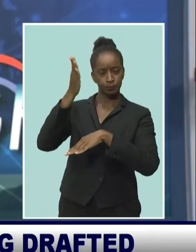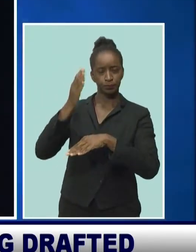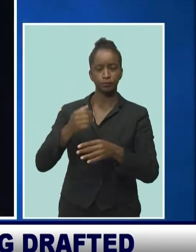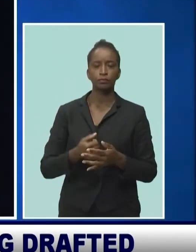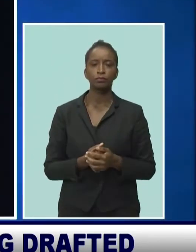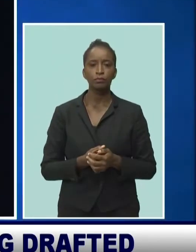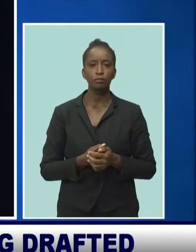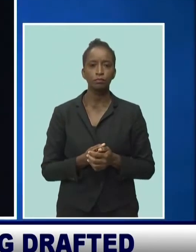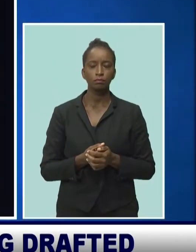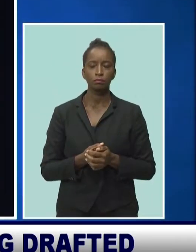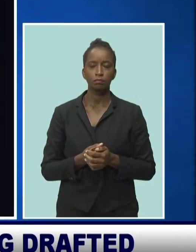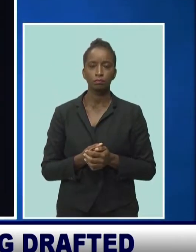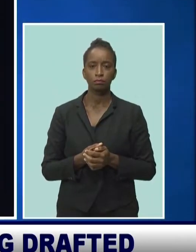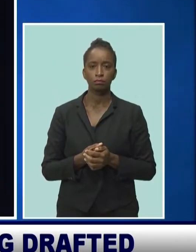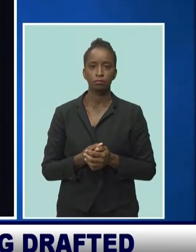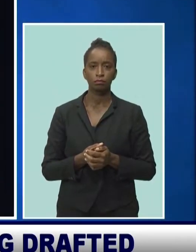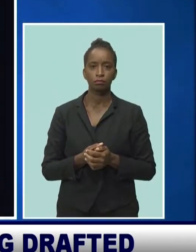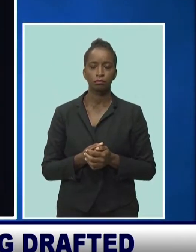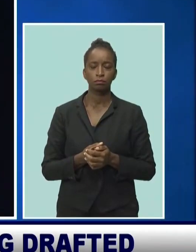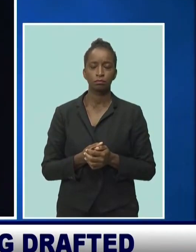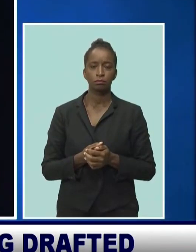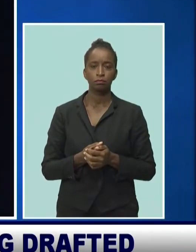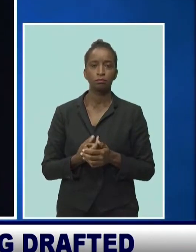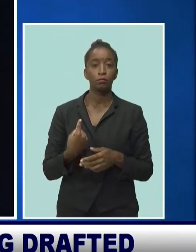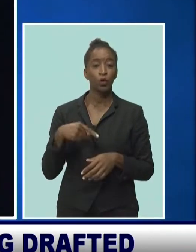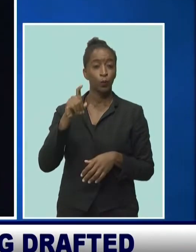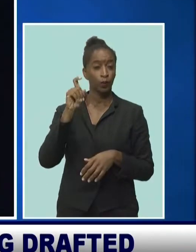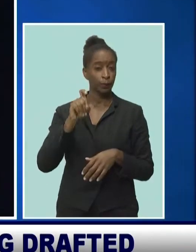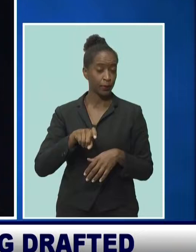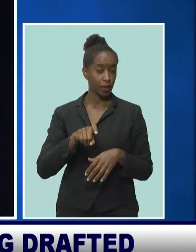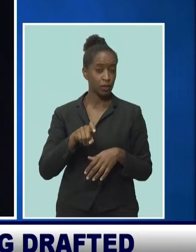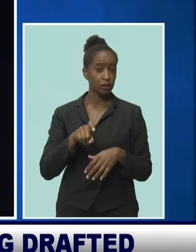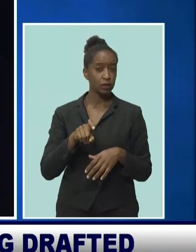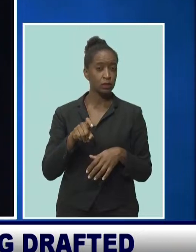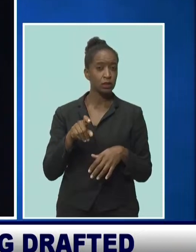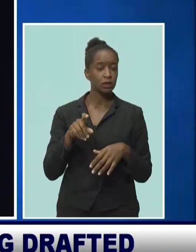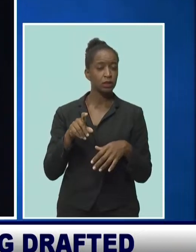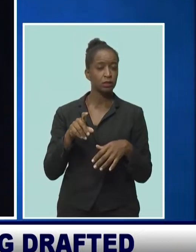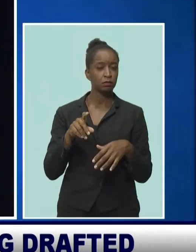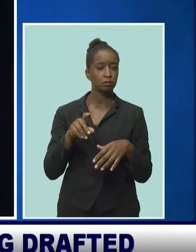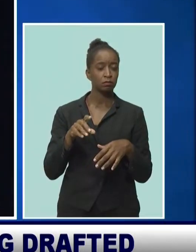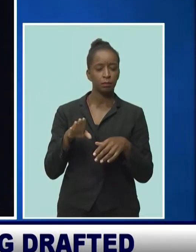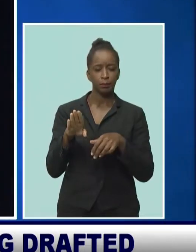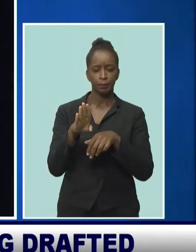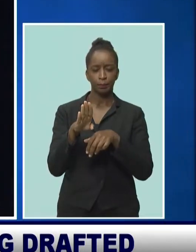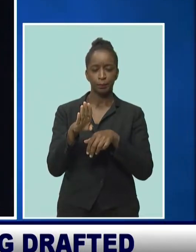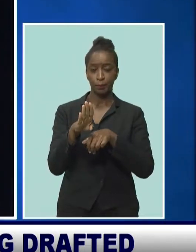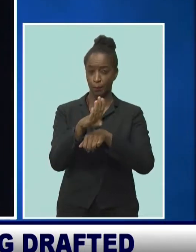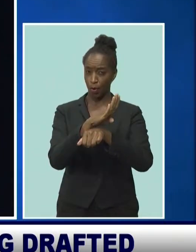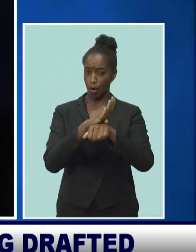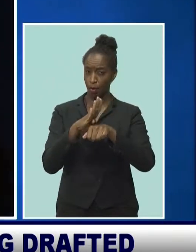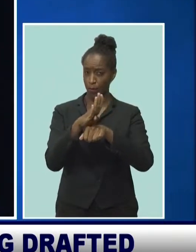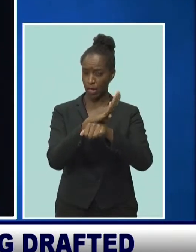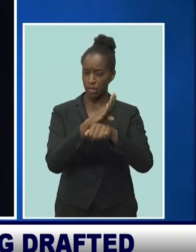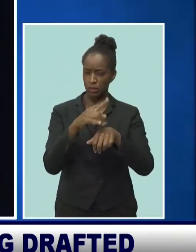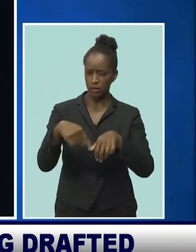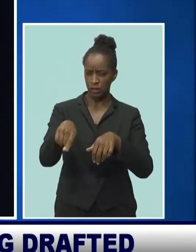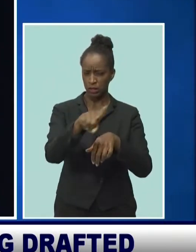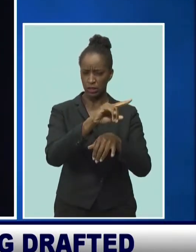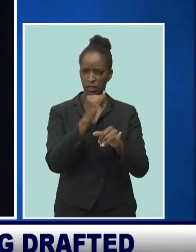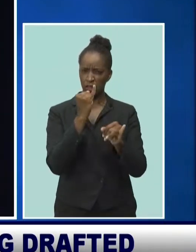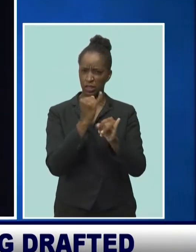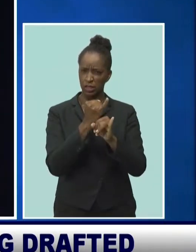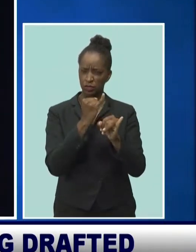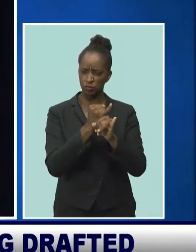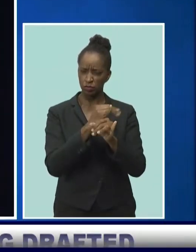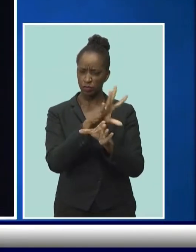The assignment requires the undertaking of a comprehensive review of Barbados' industrial sector and the identification of the